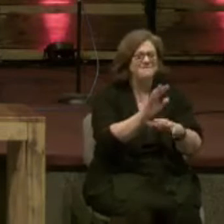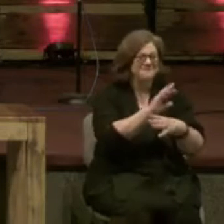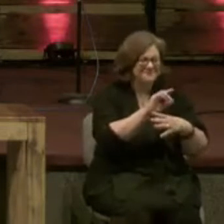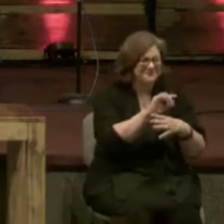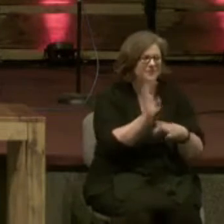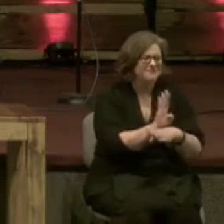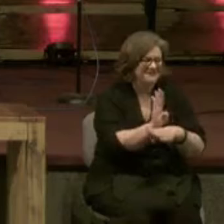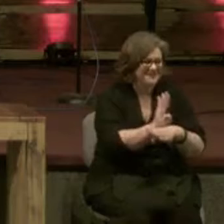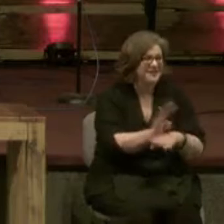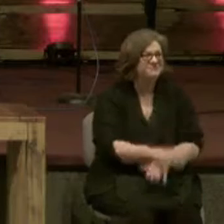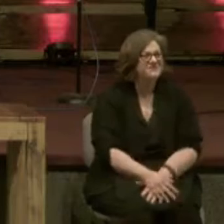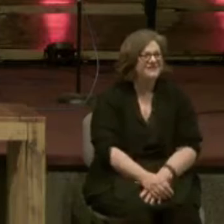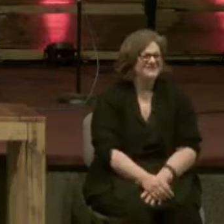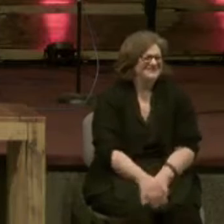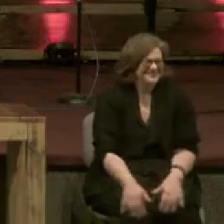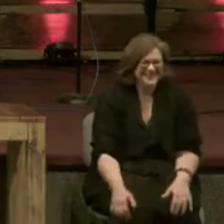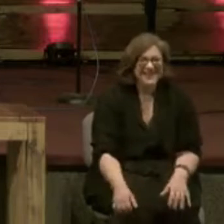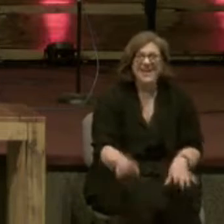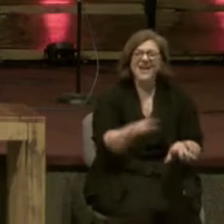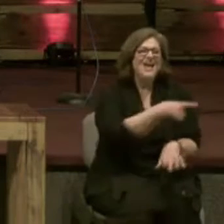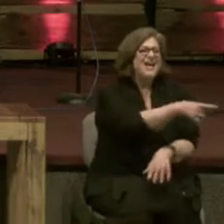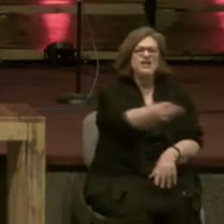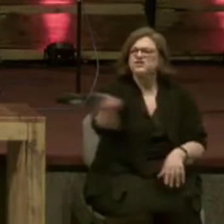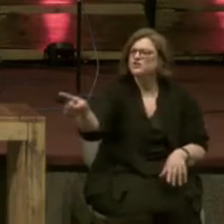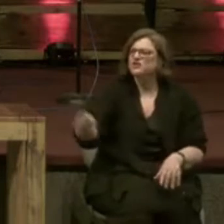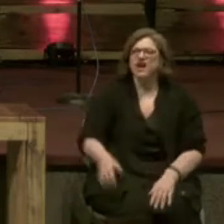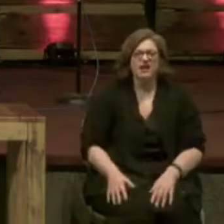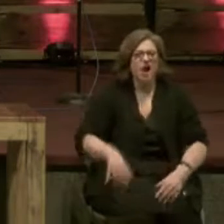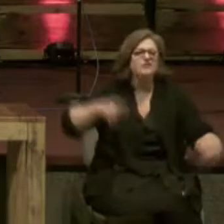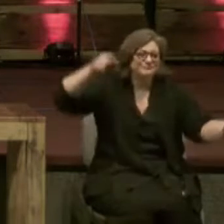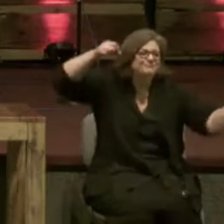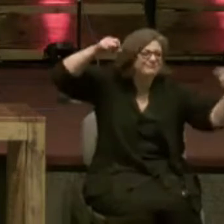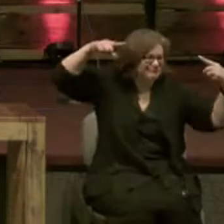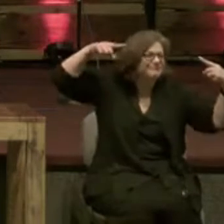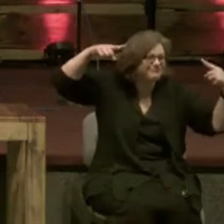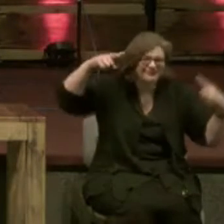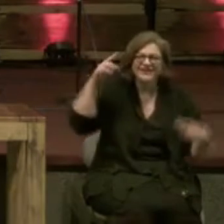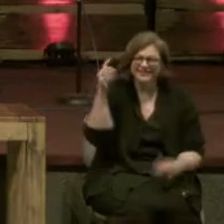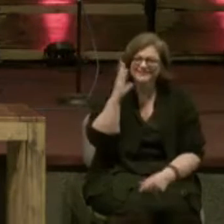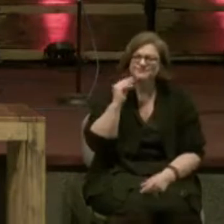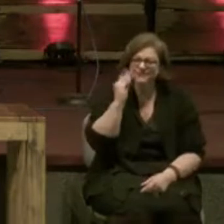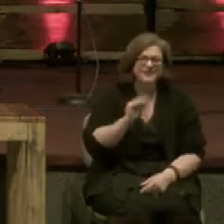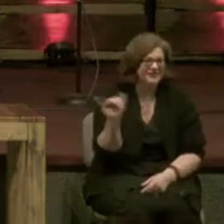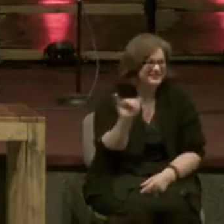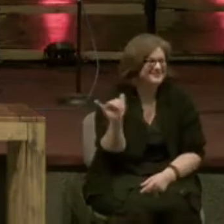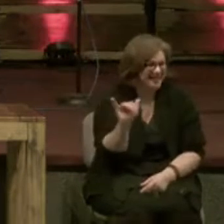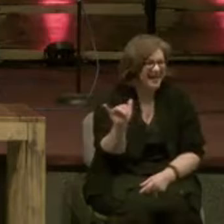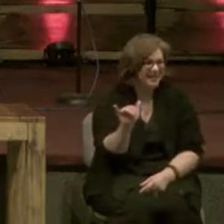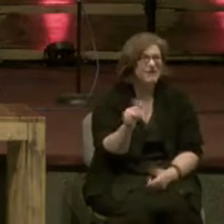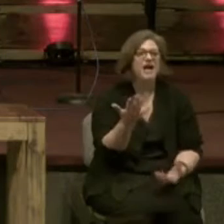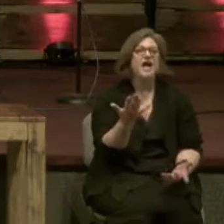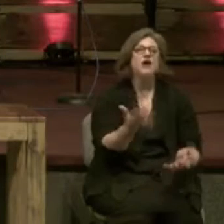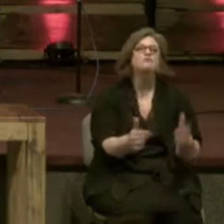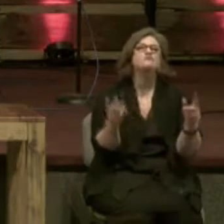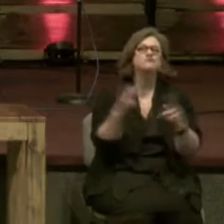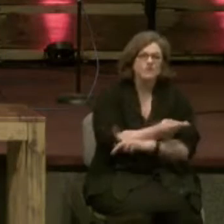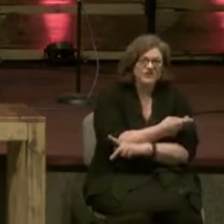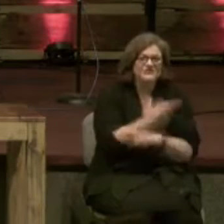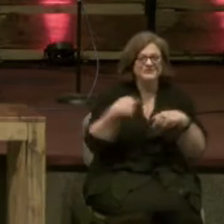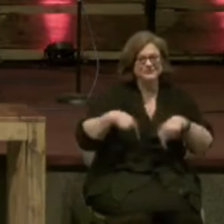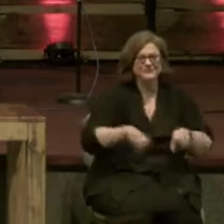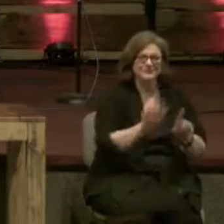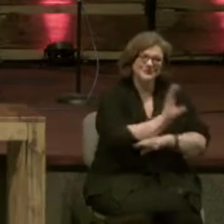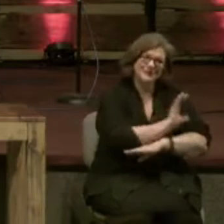can relate to that. I feel like there's so much to do, and there's not enough time, and especially this time of year, there seems to be so much more